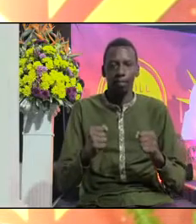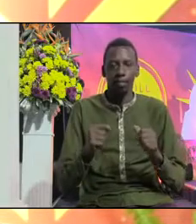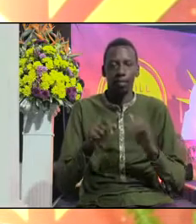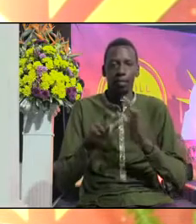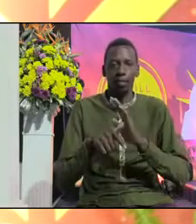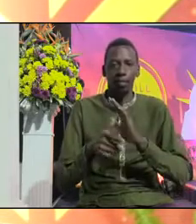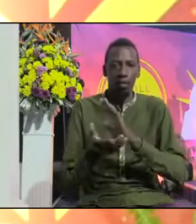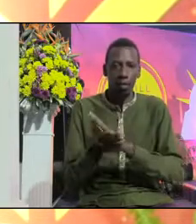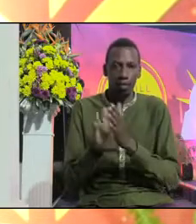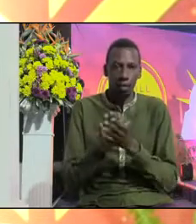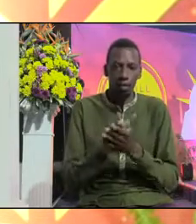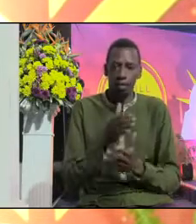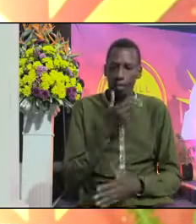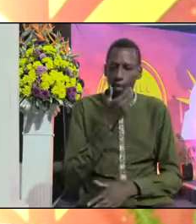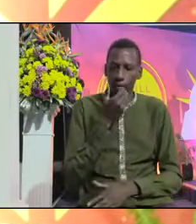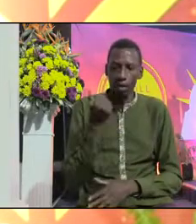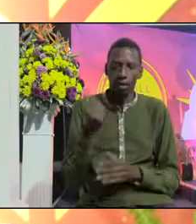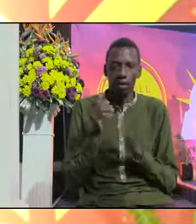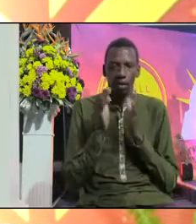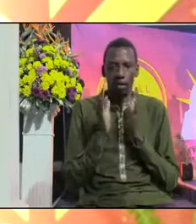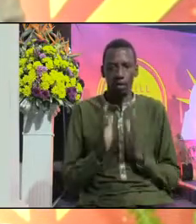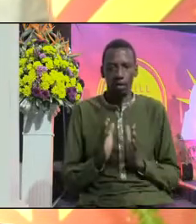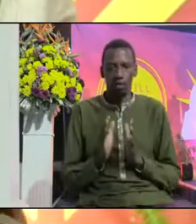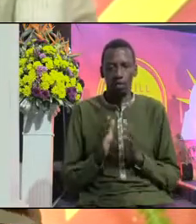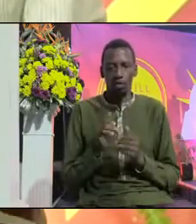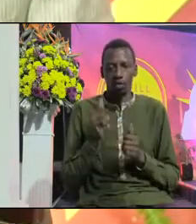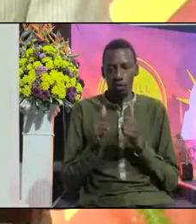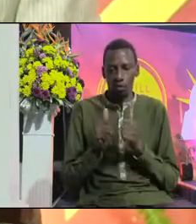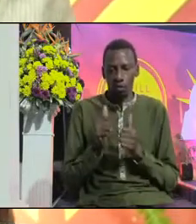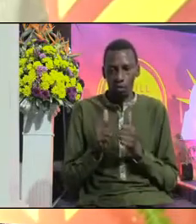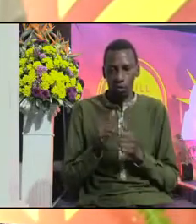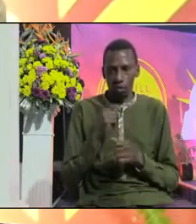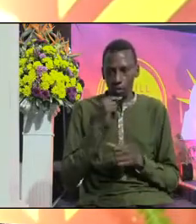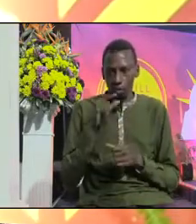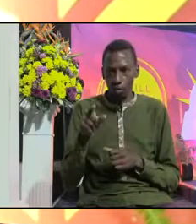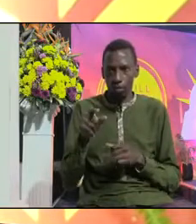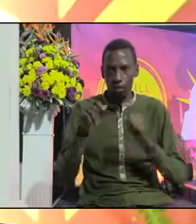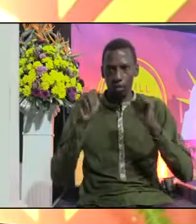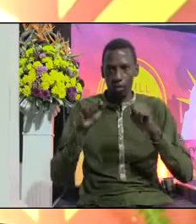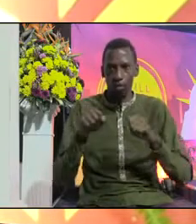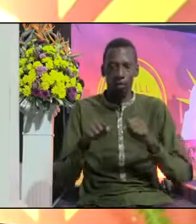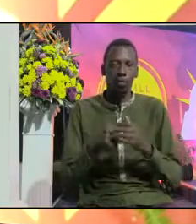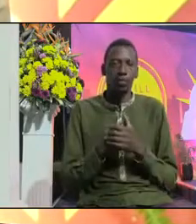becoming the best person that he could be.